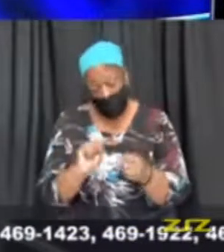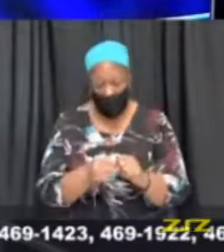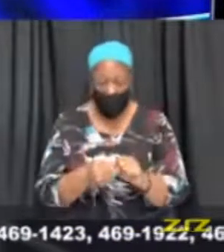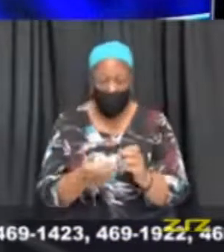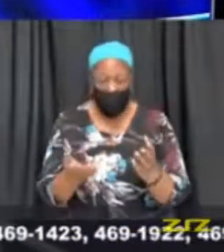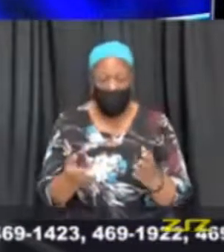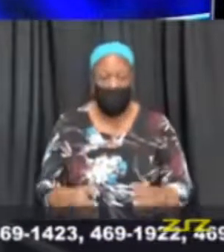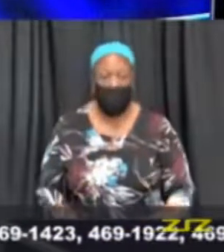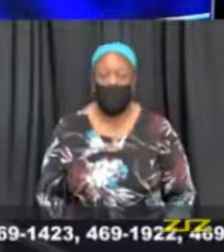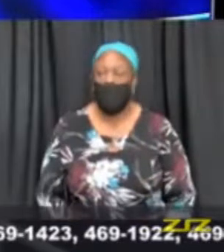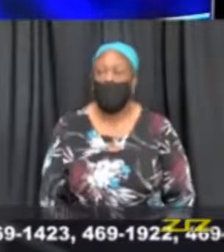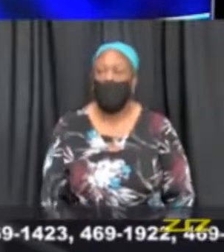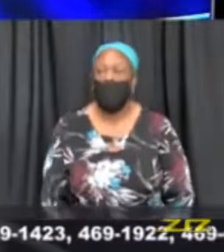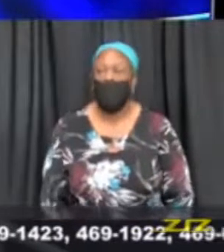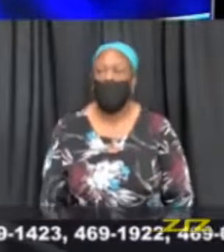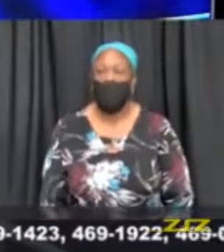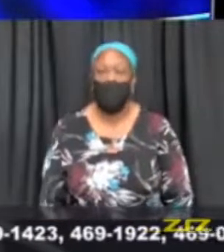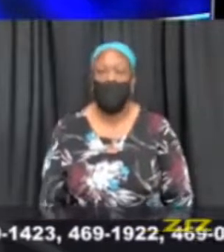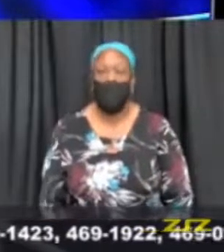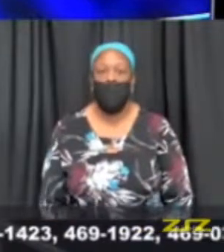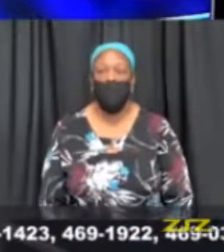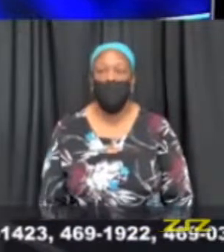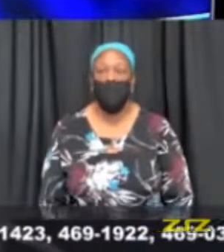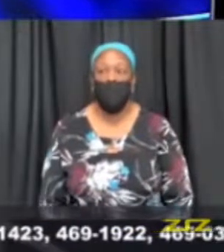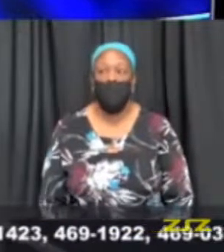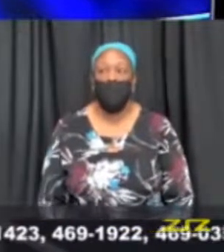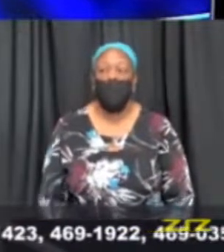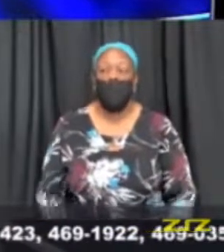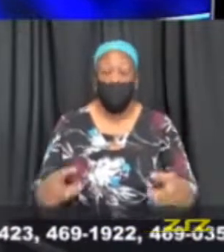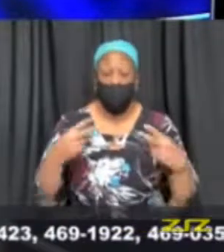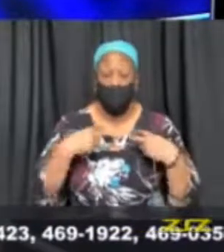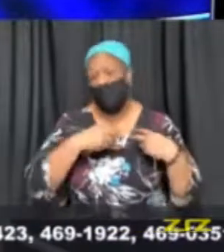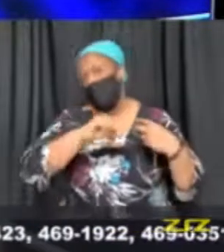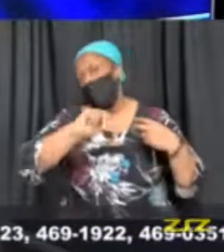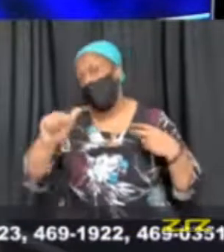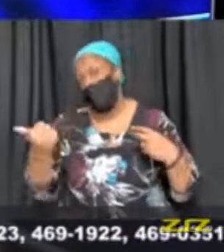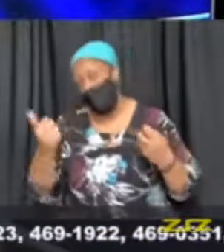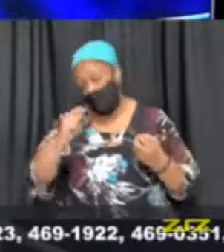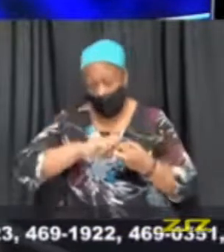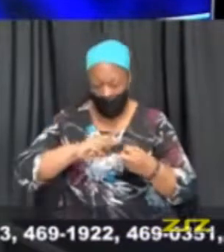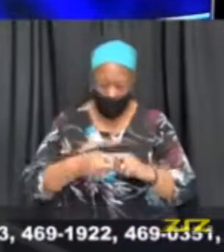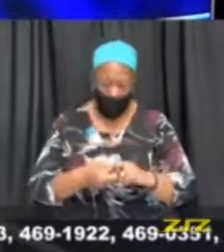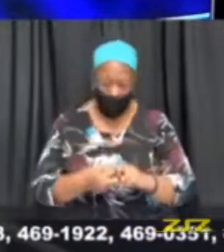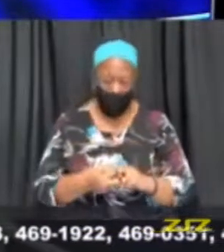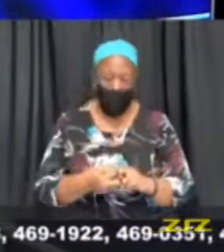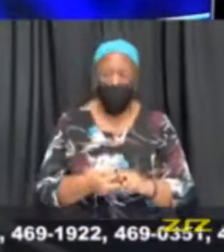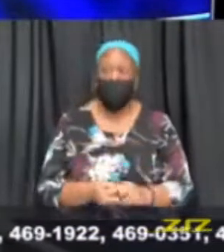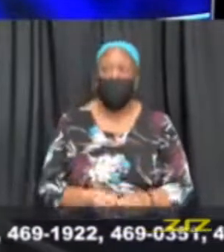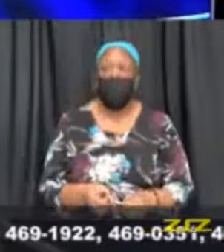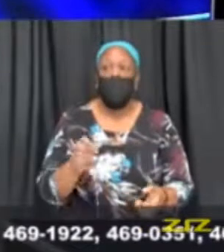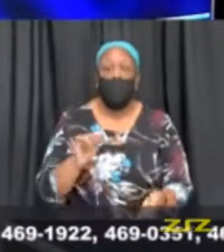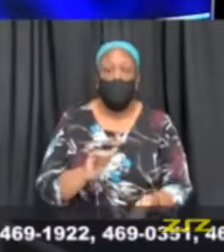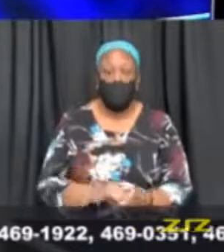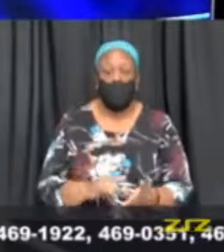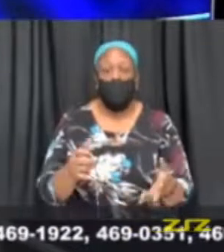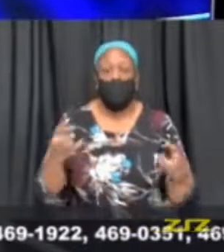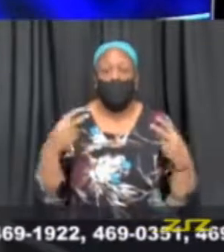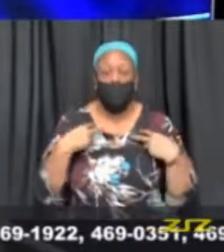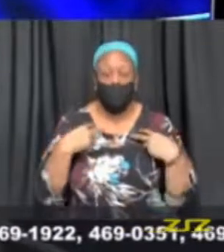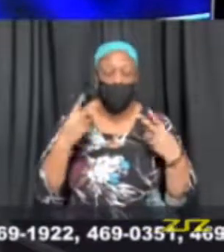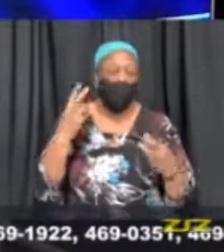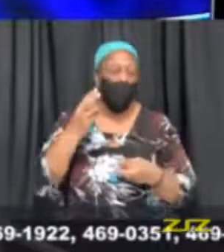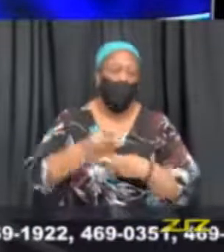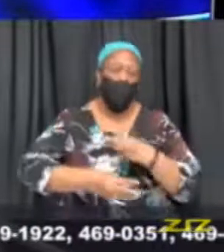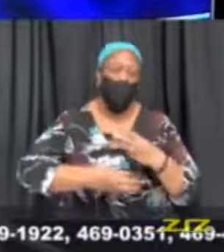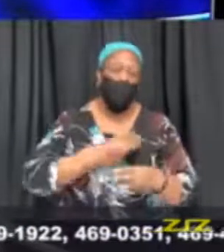want to mention that there is a pandemic, another pandemic that is taking the world by